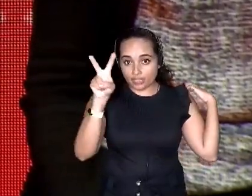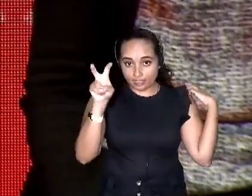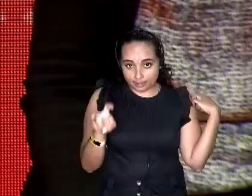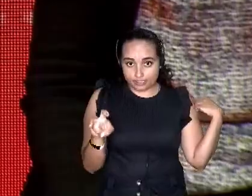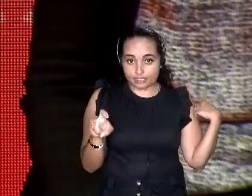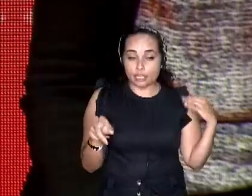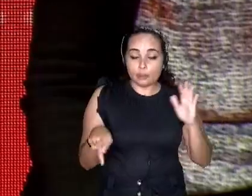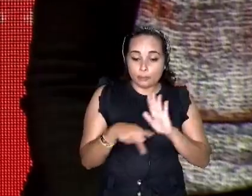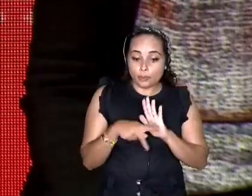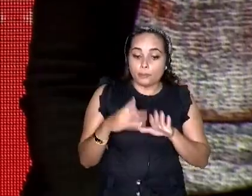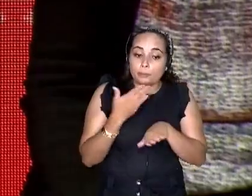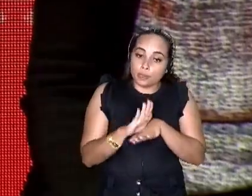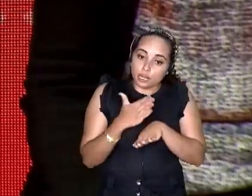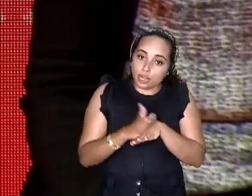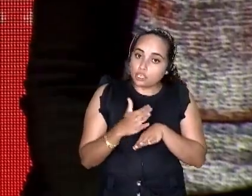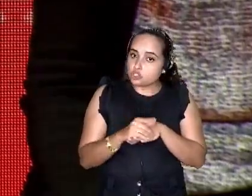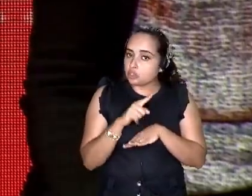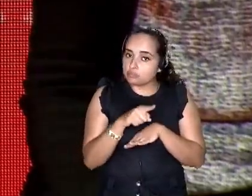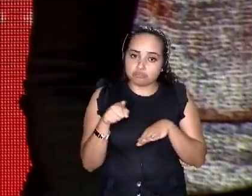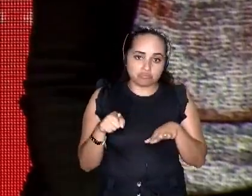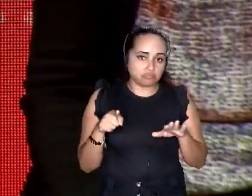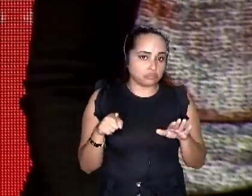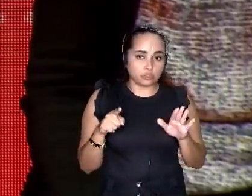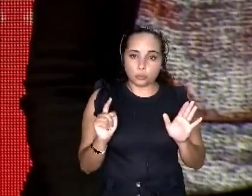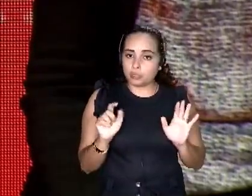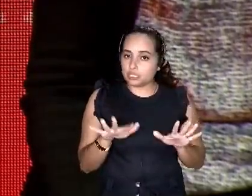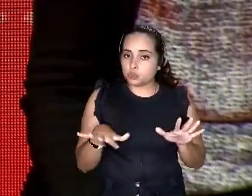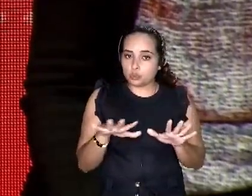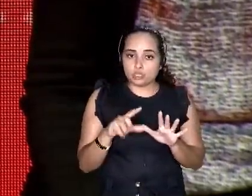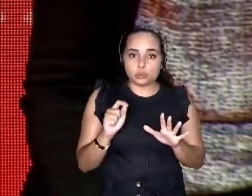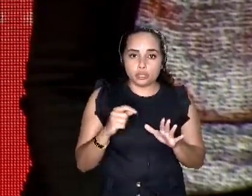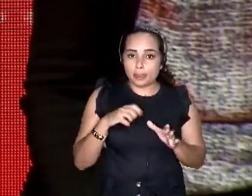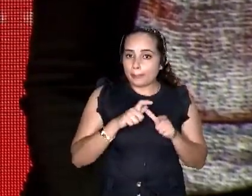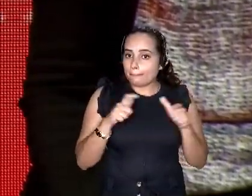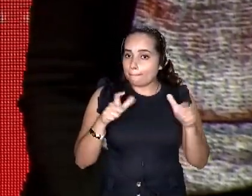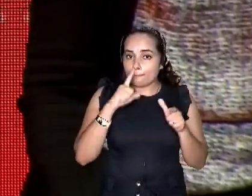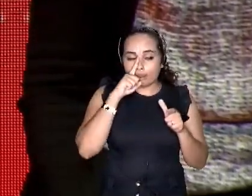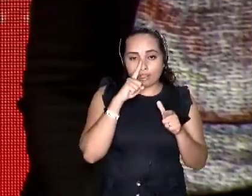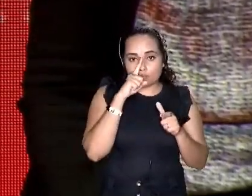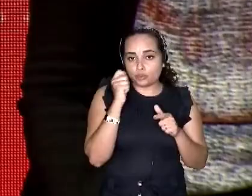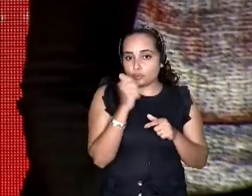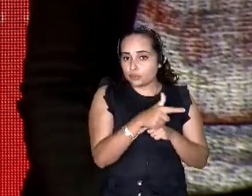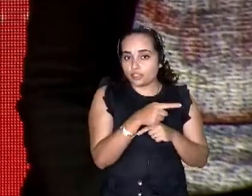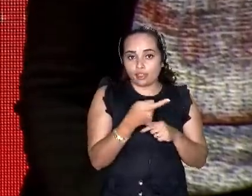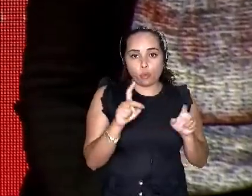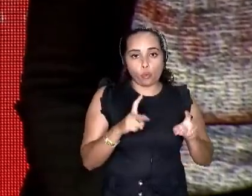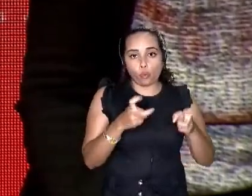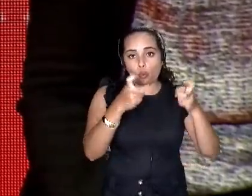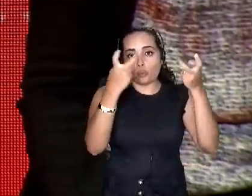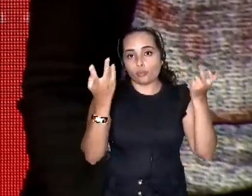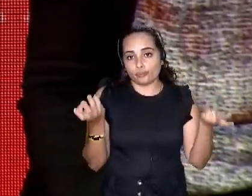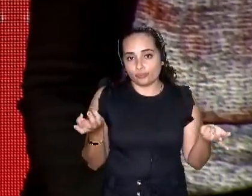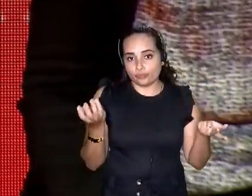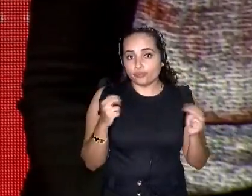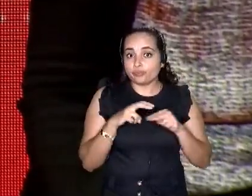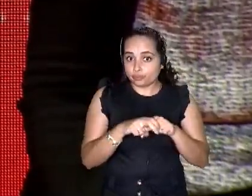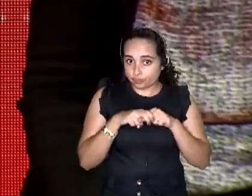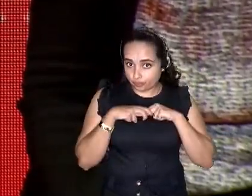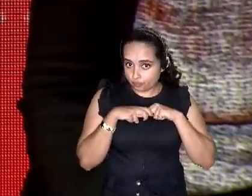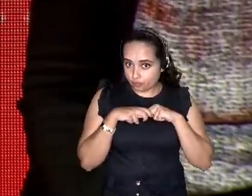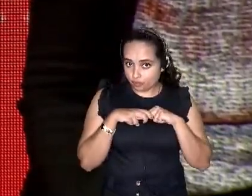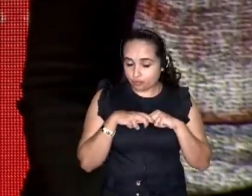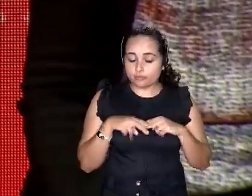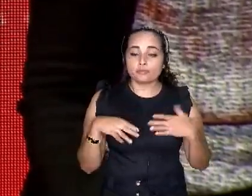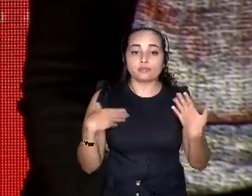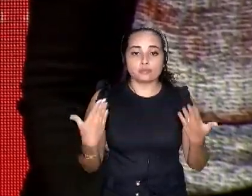be a higher risk situation than if you had a profit. So because of that, it's an arm's length analysis